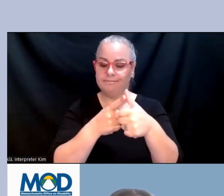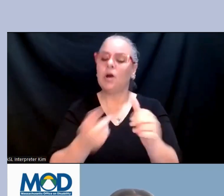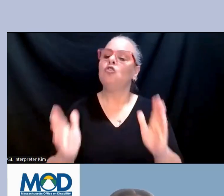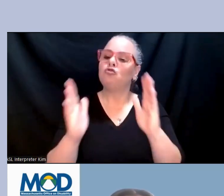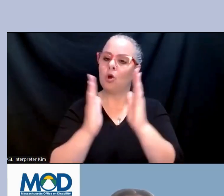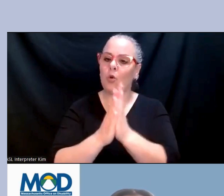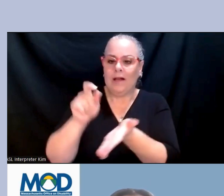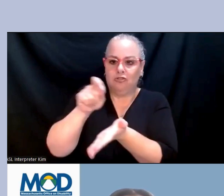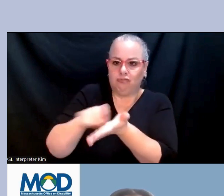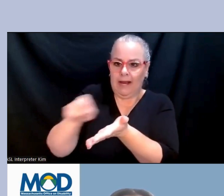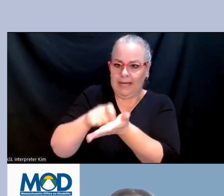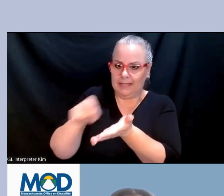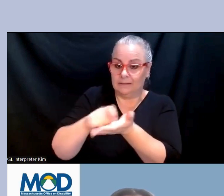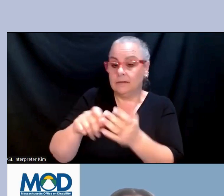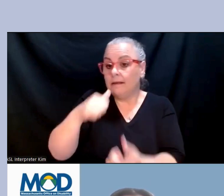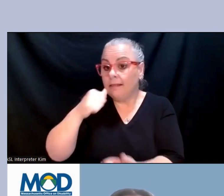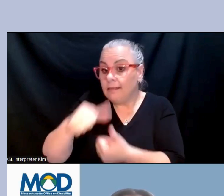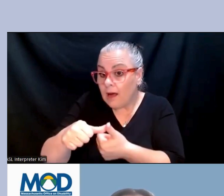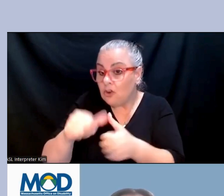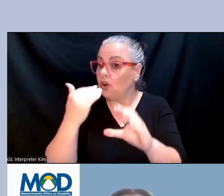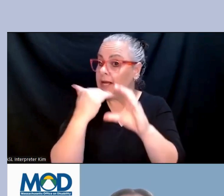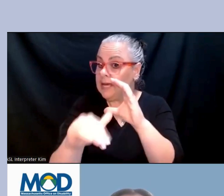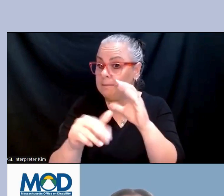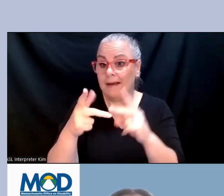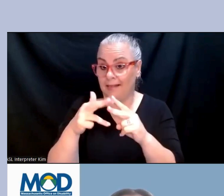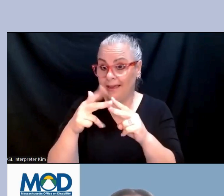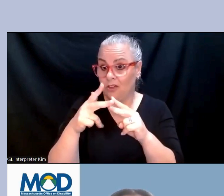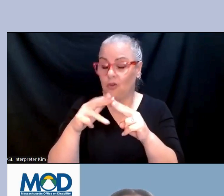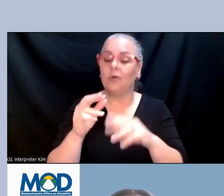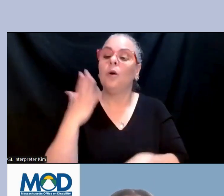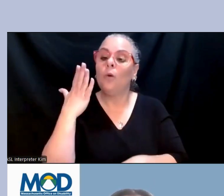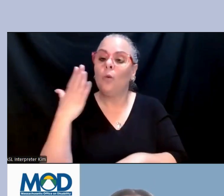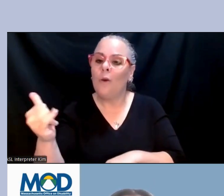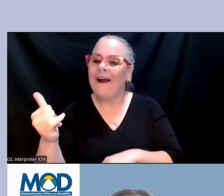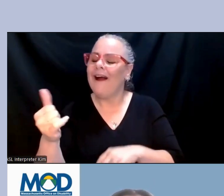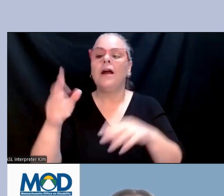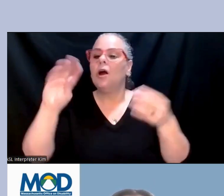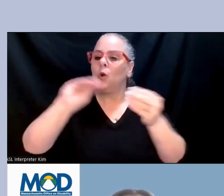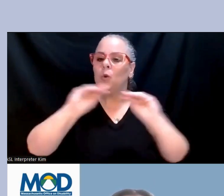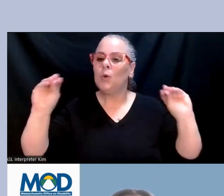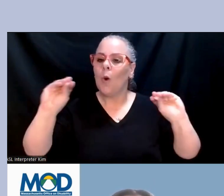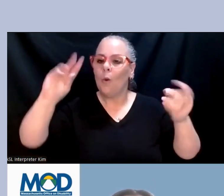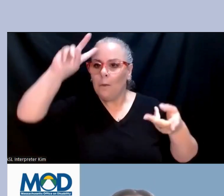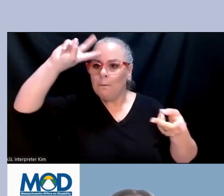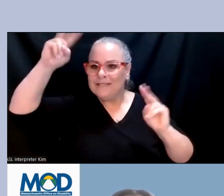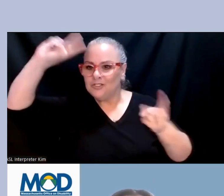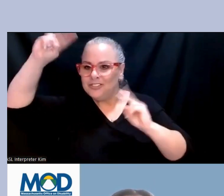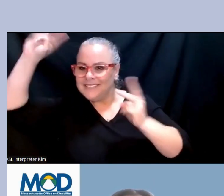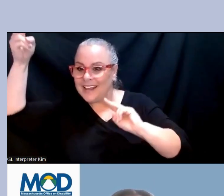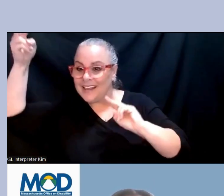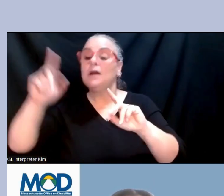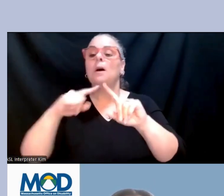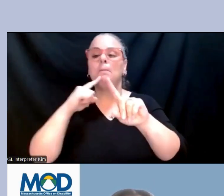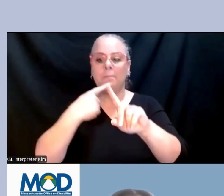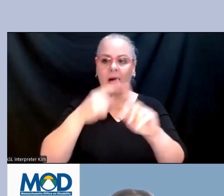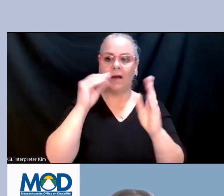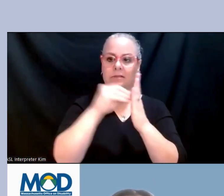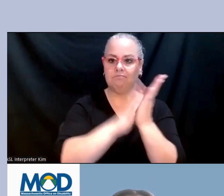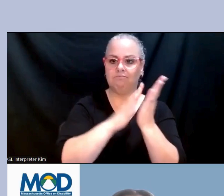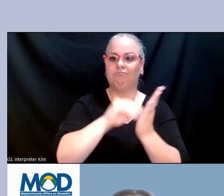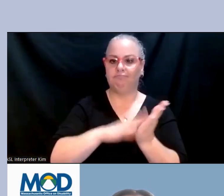in writing, either a letter or an email. This avoids miscommunication and creates a record you can refer back